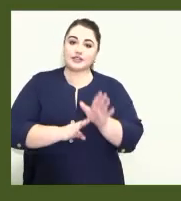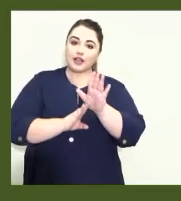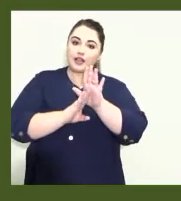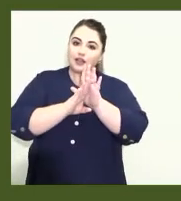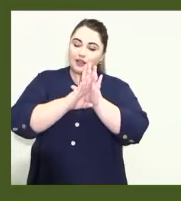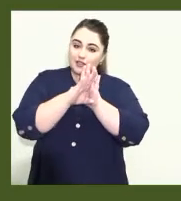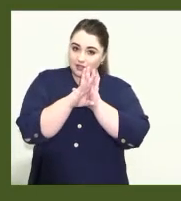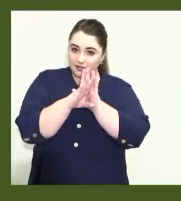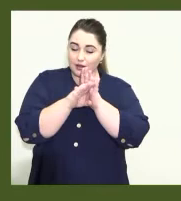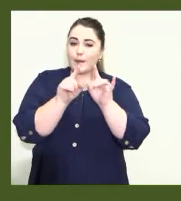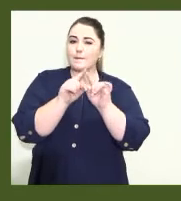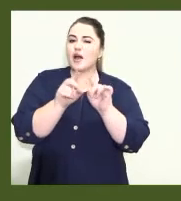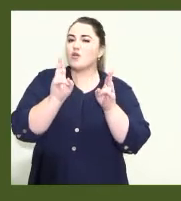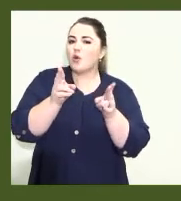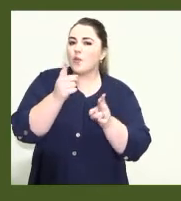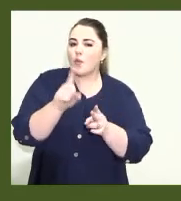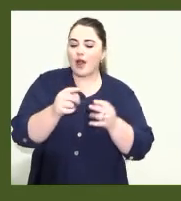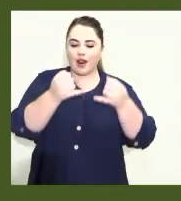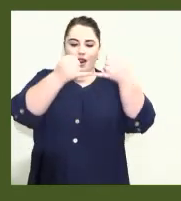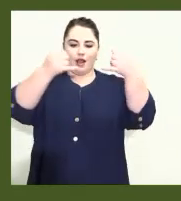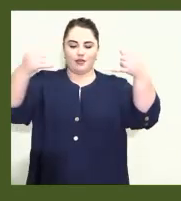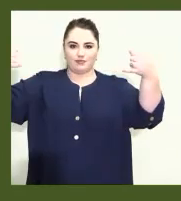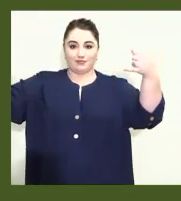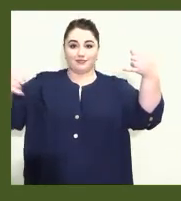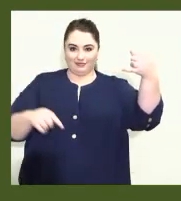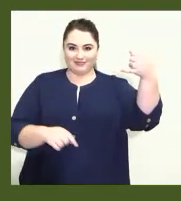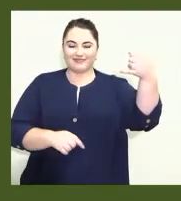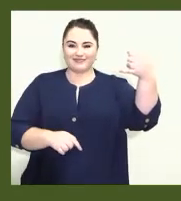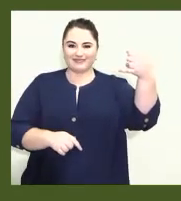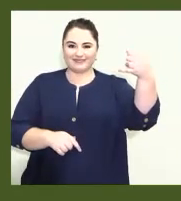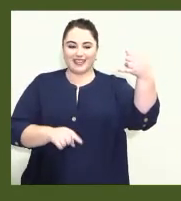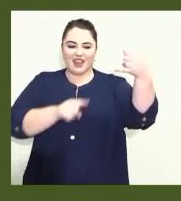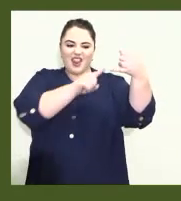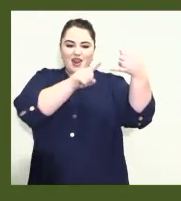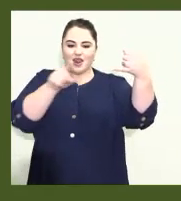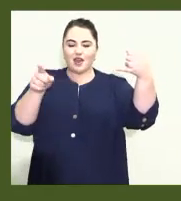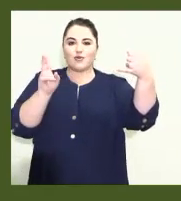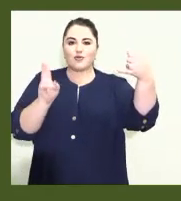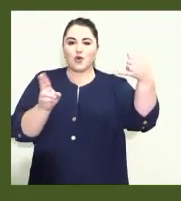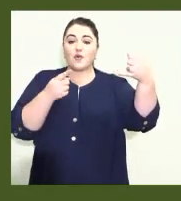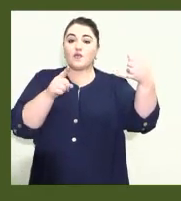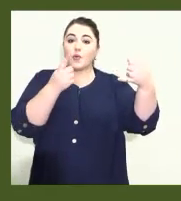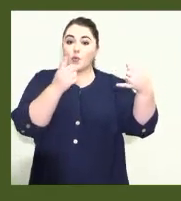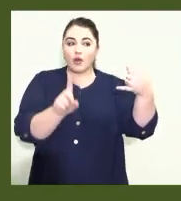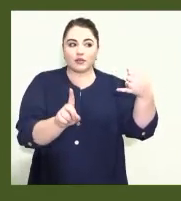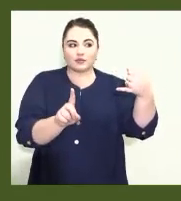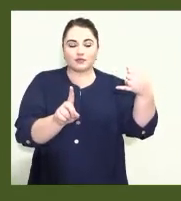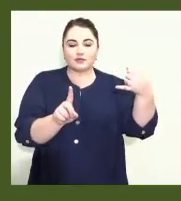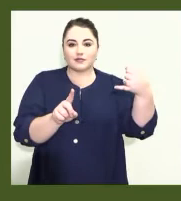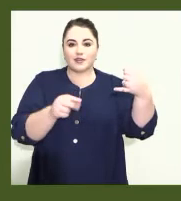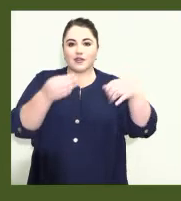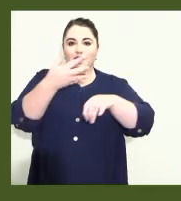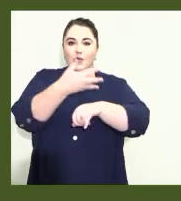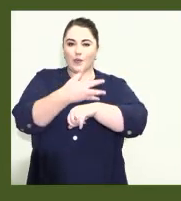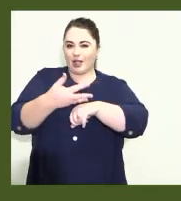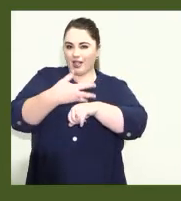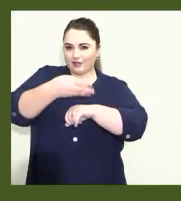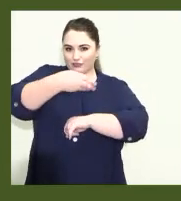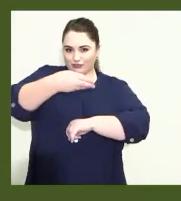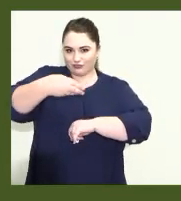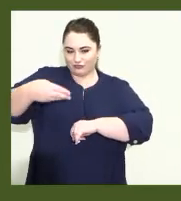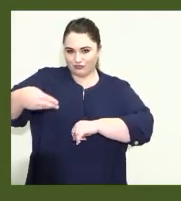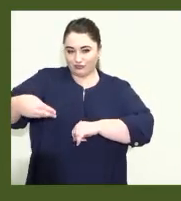it's increasing there. But what's normal? Here's the line going. There's the line. This is normal for what? For